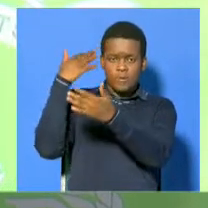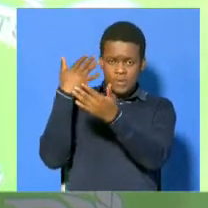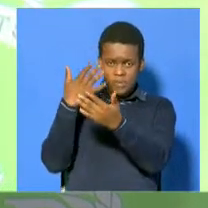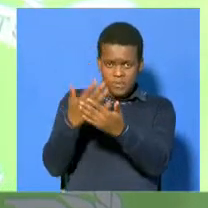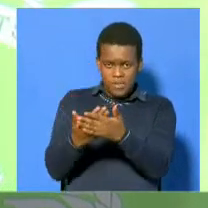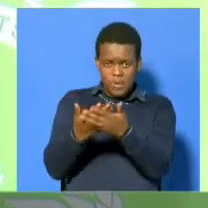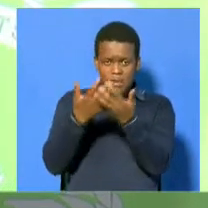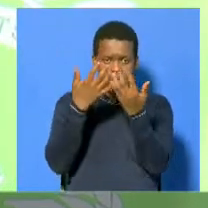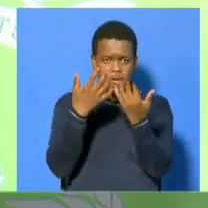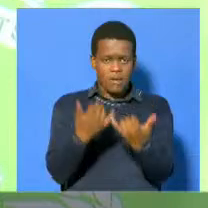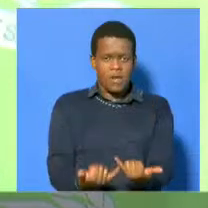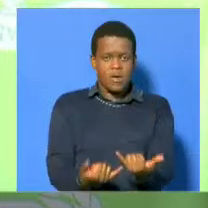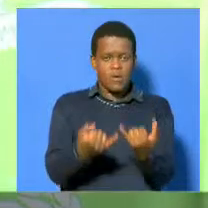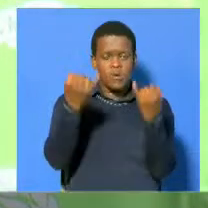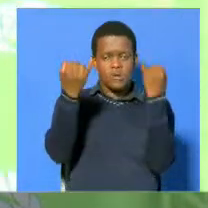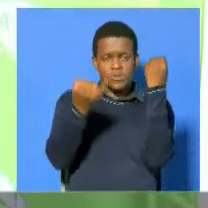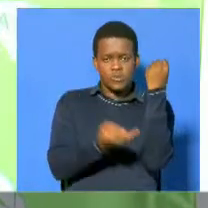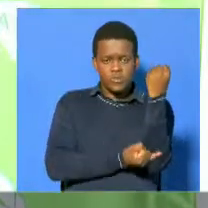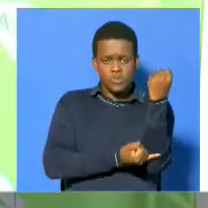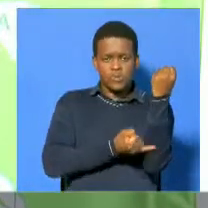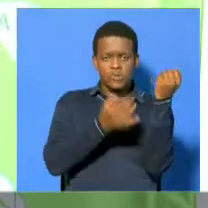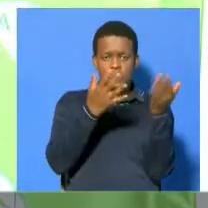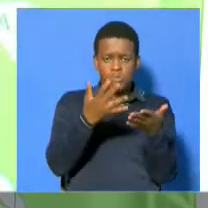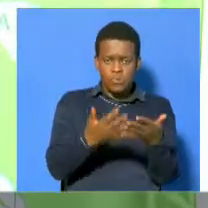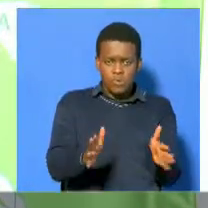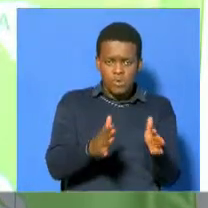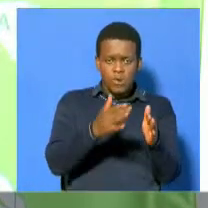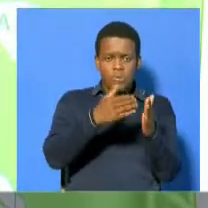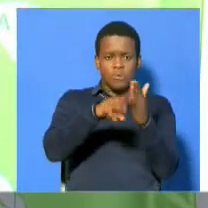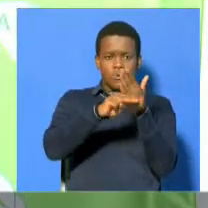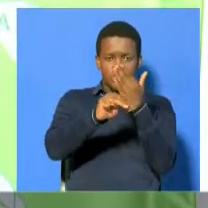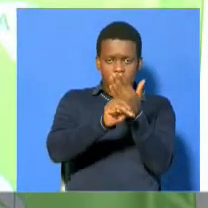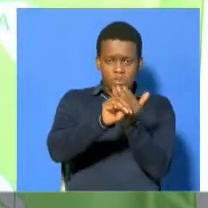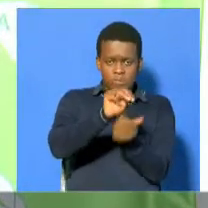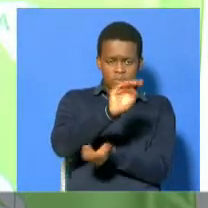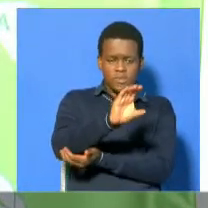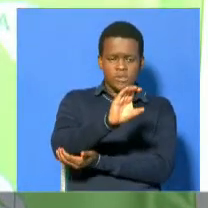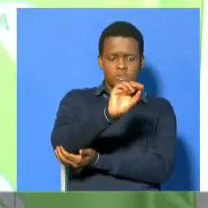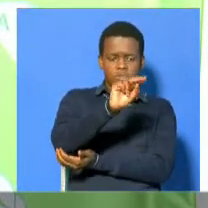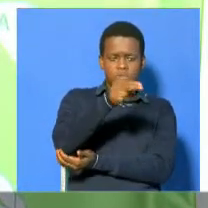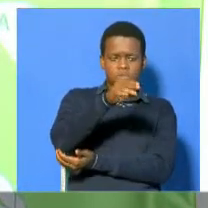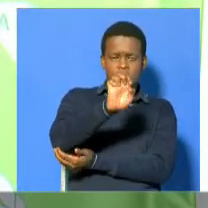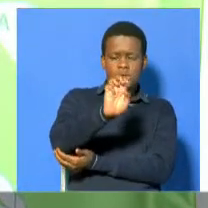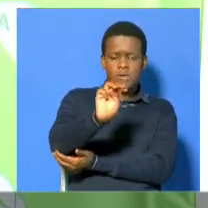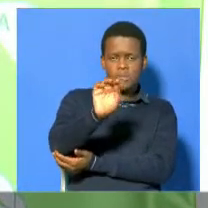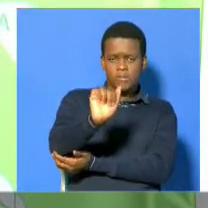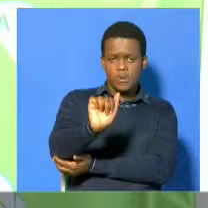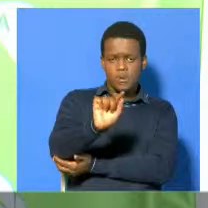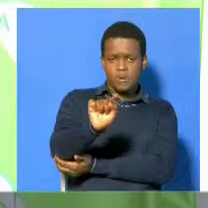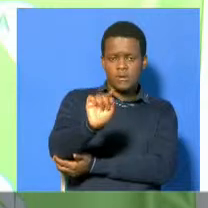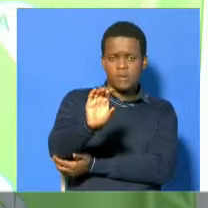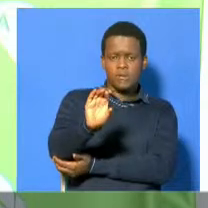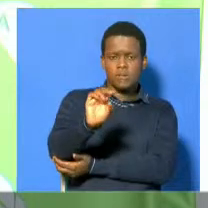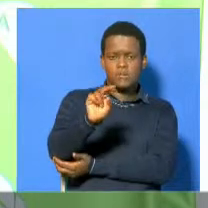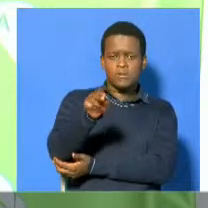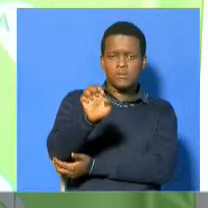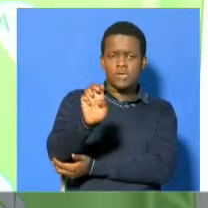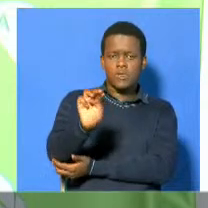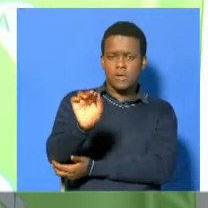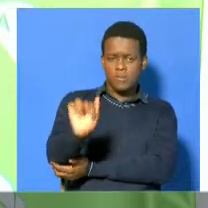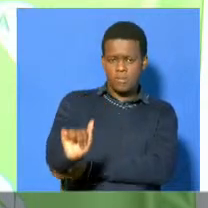introduced Chema Chema Fund, and because we are training prisoners who, obviously many of